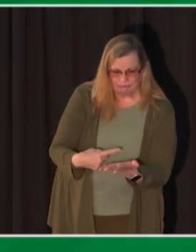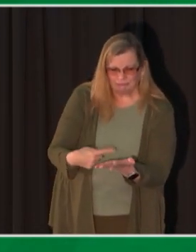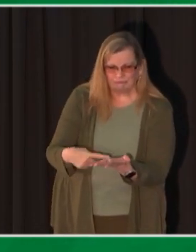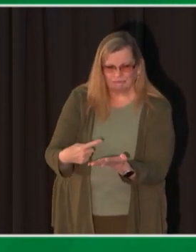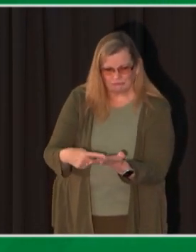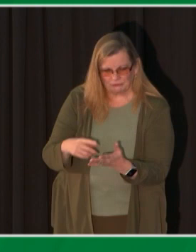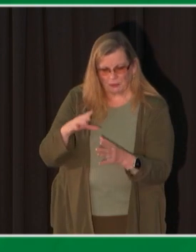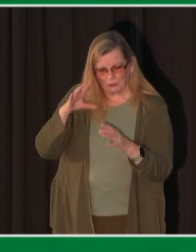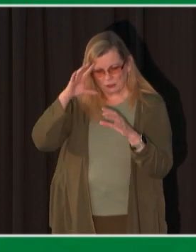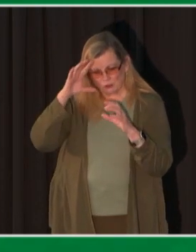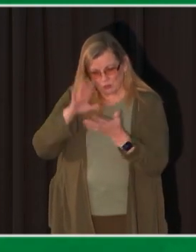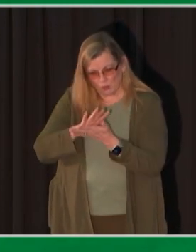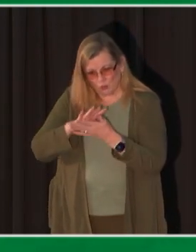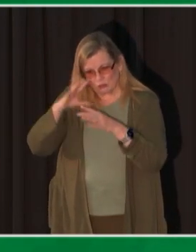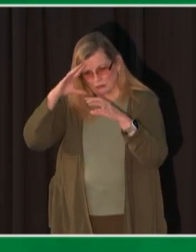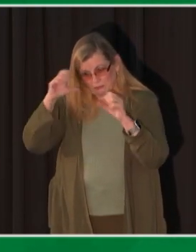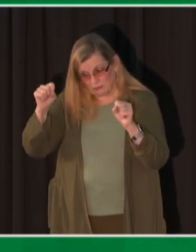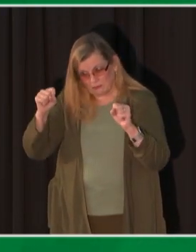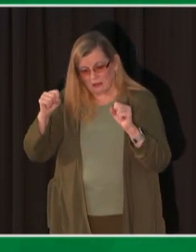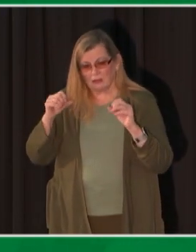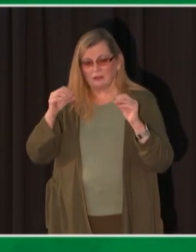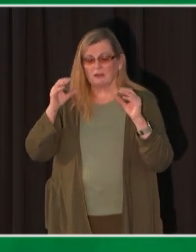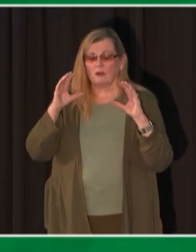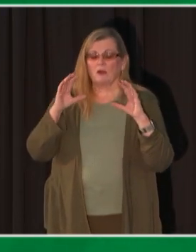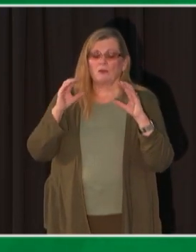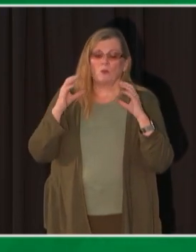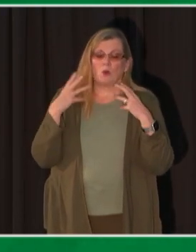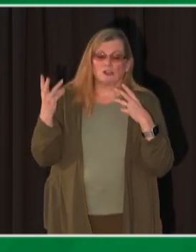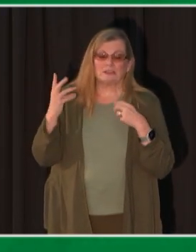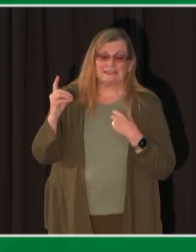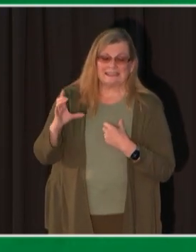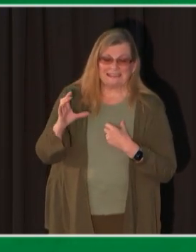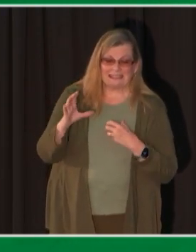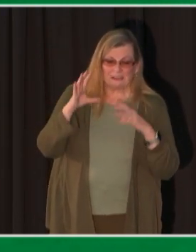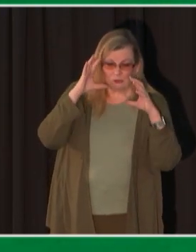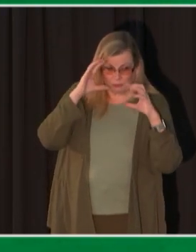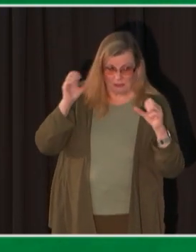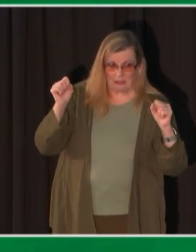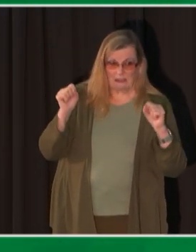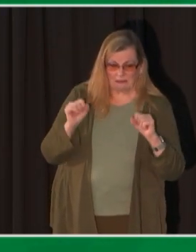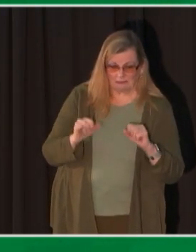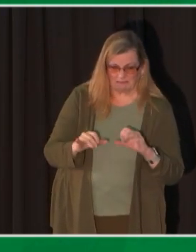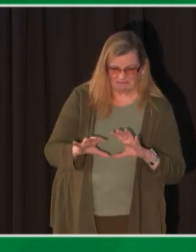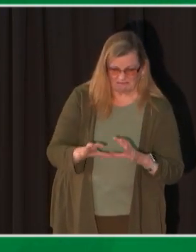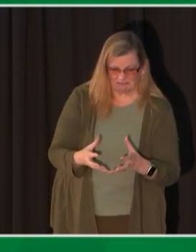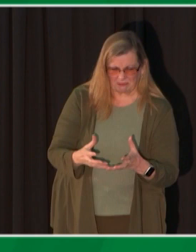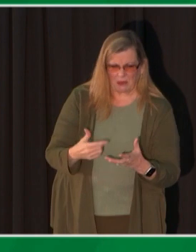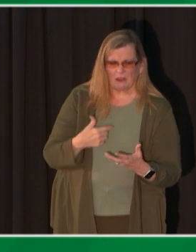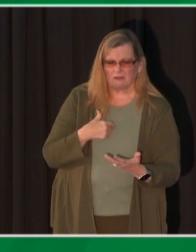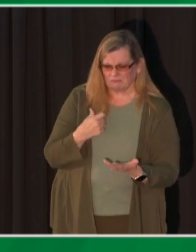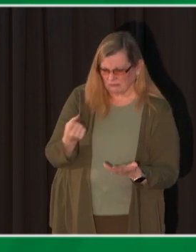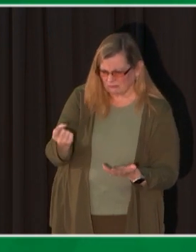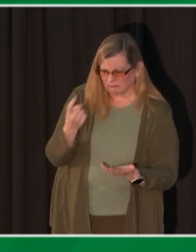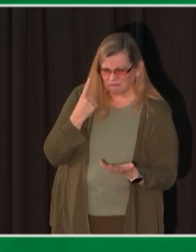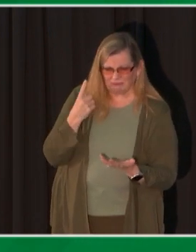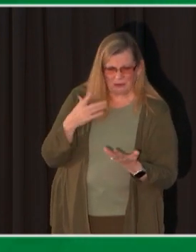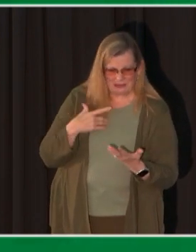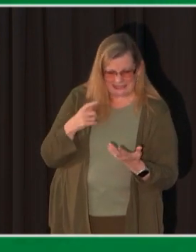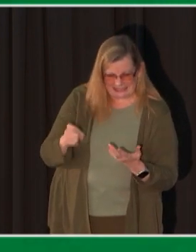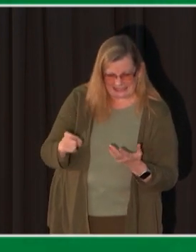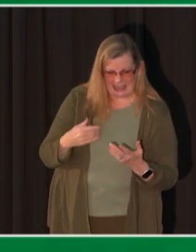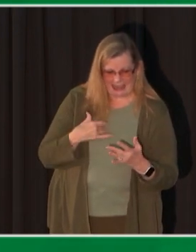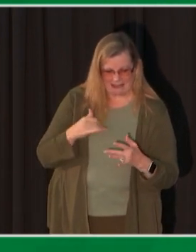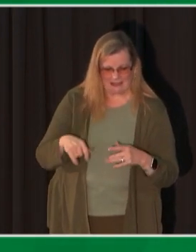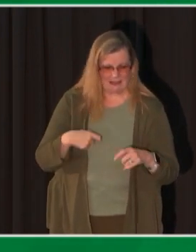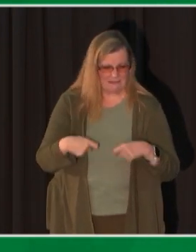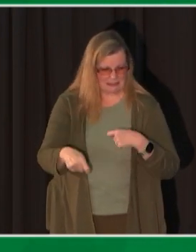and the Washington Teacher Union understands that there is a need for flexibility as we're responding to this health